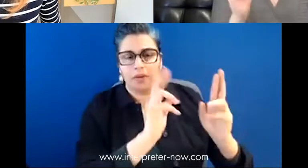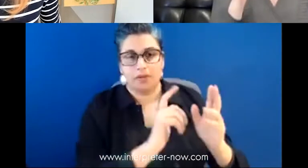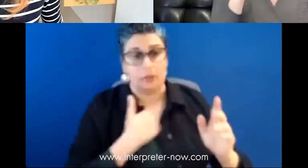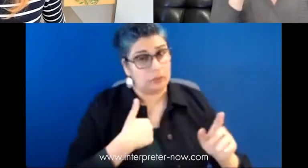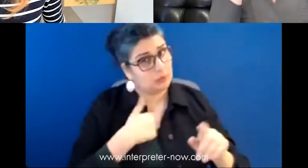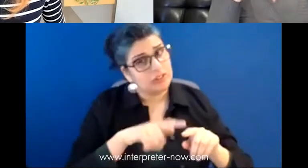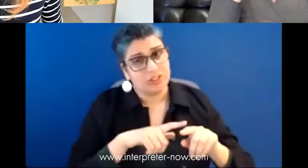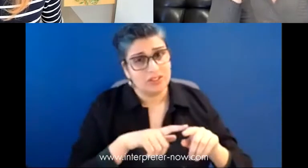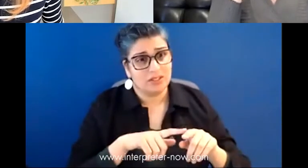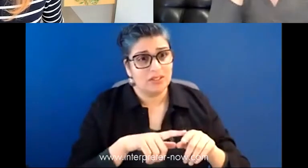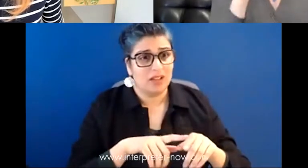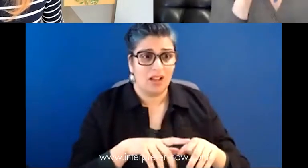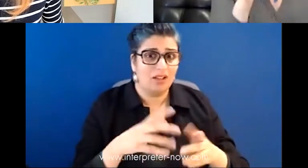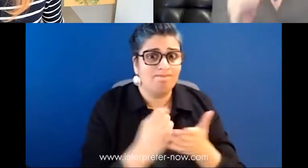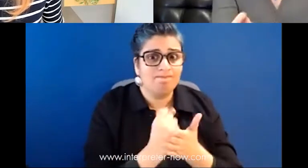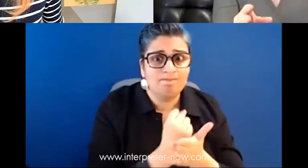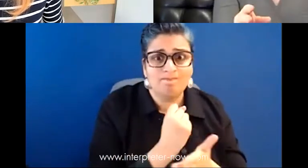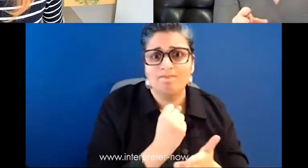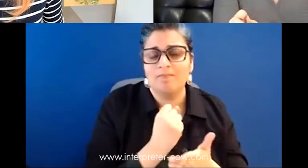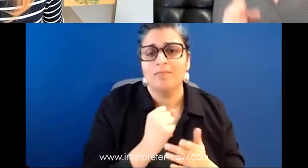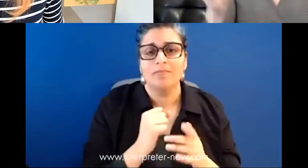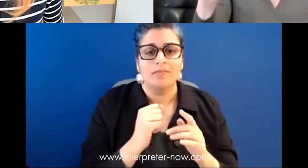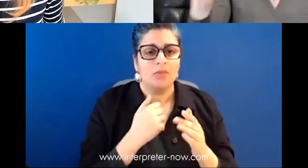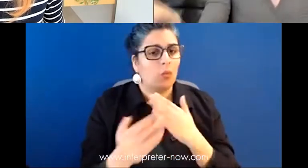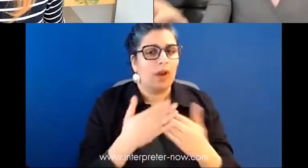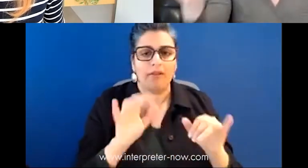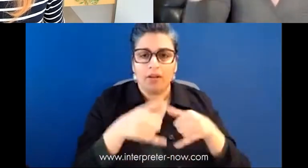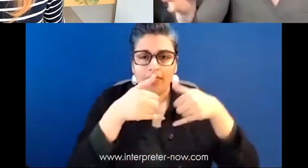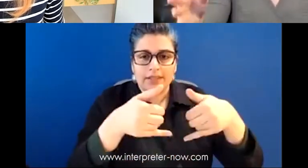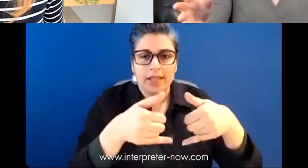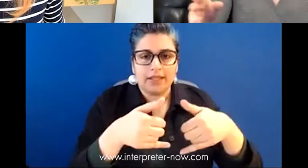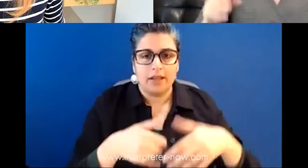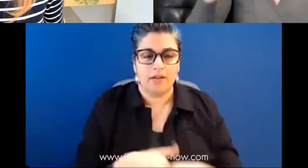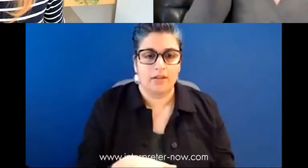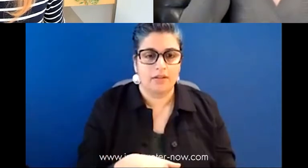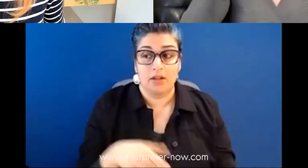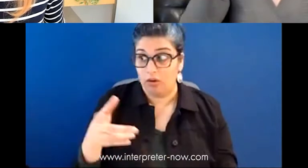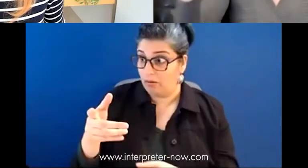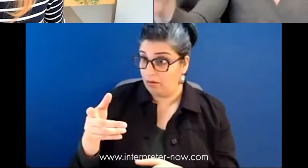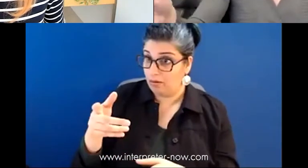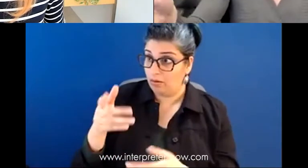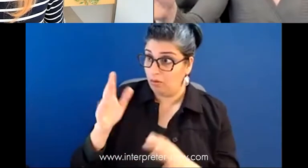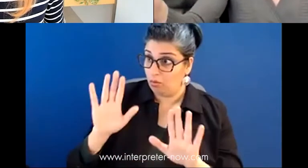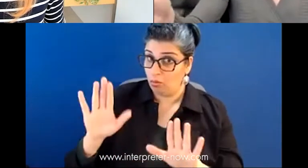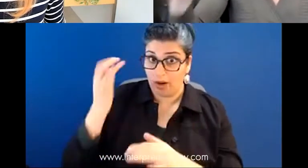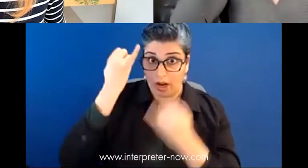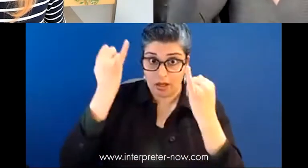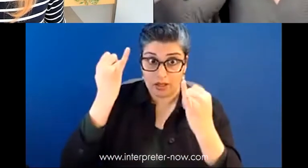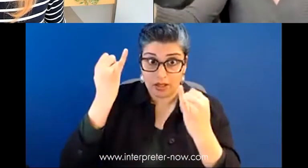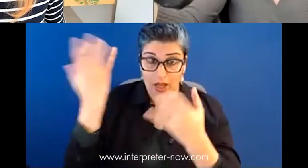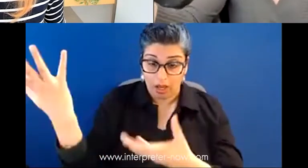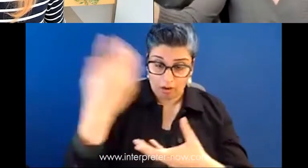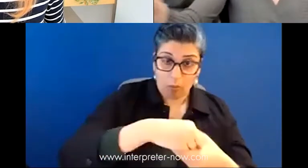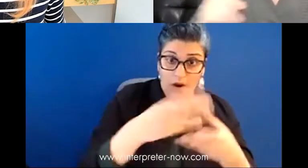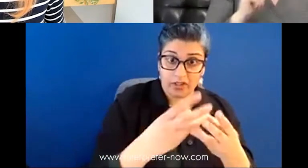as a tool. But whatever your incentives are, you could, for example, you got a great idea and it was part of a solution,